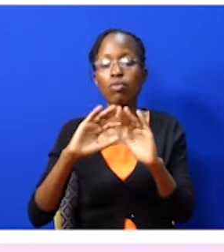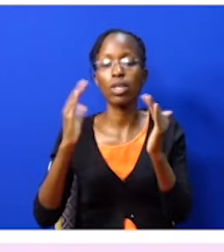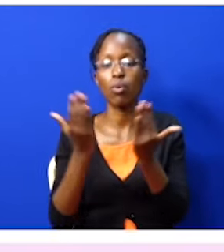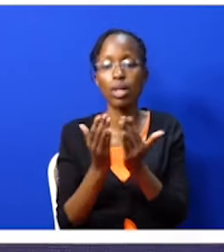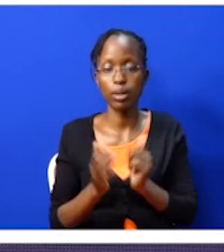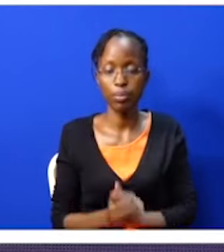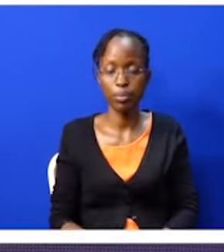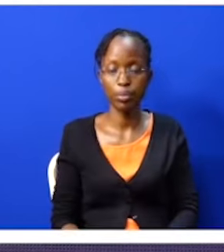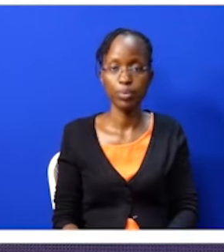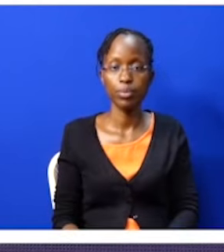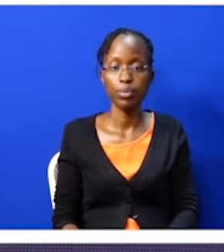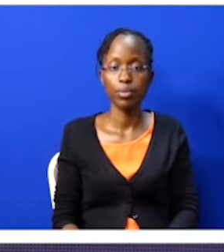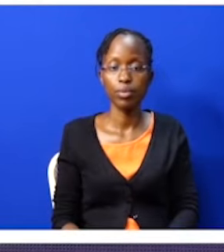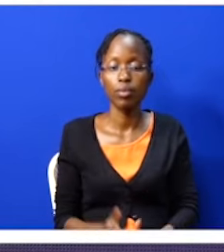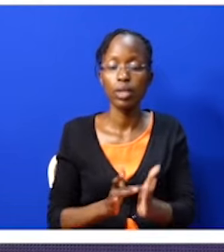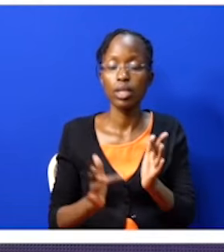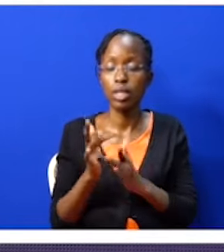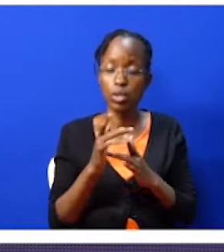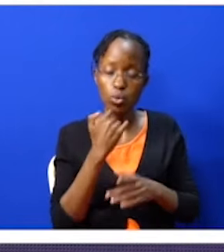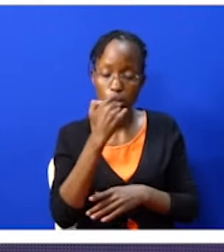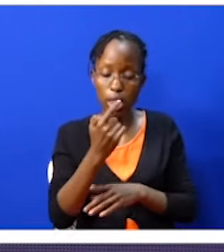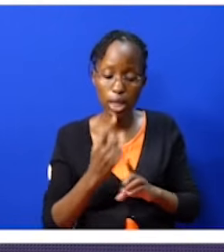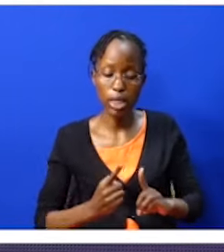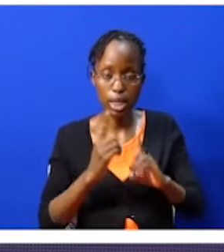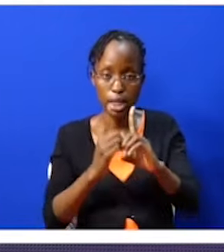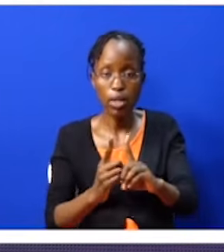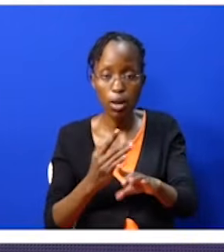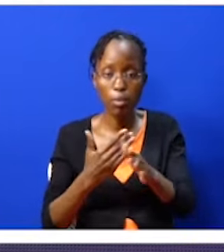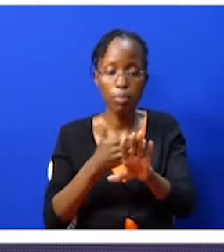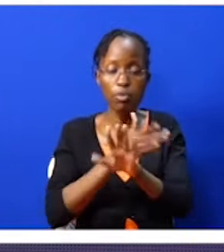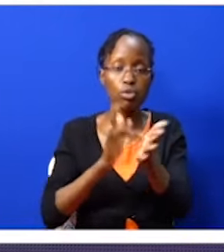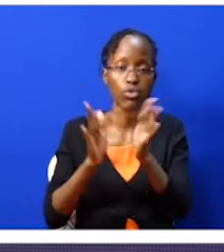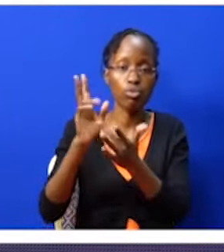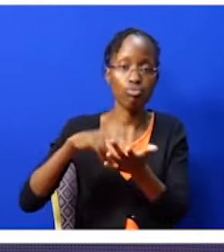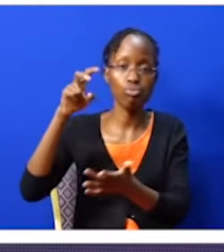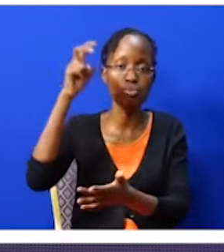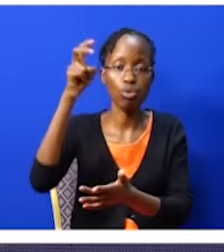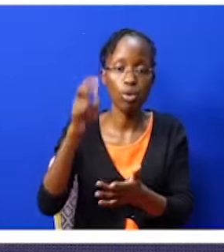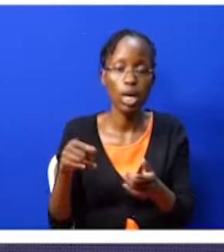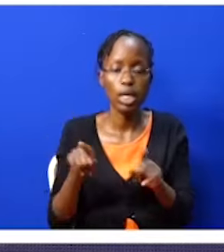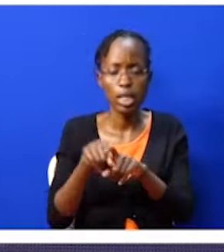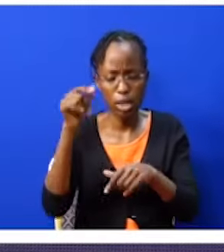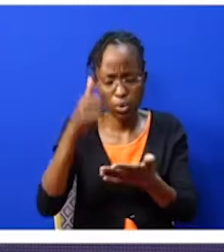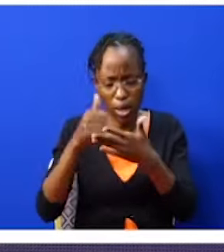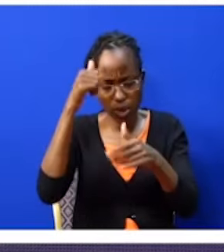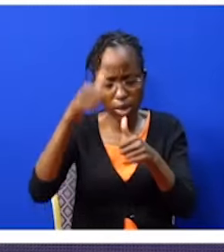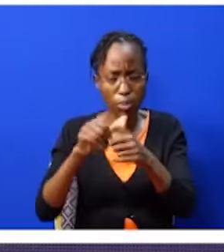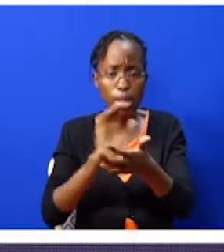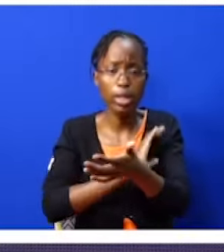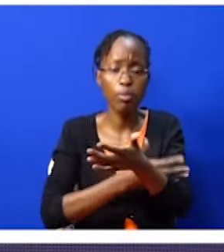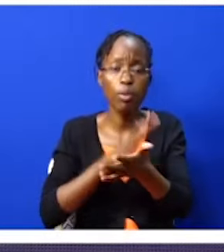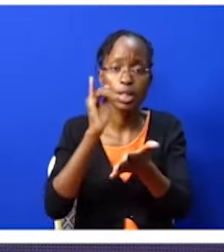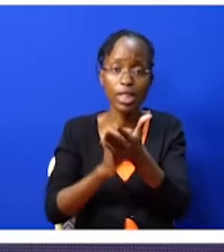the earth." Now, Jesus spoke these words to his disciples before he ascended into heaven to remind them of the power that they would